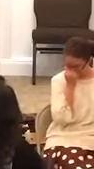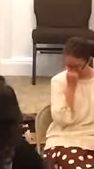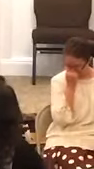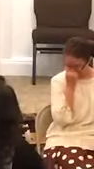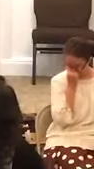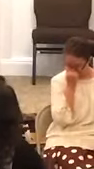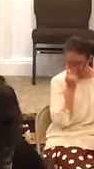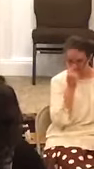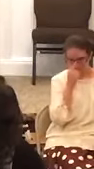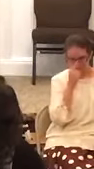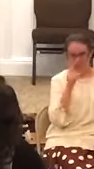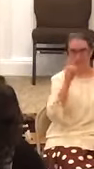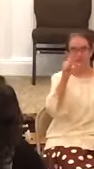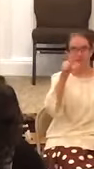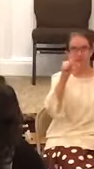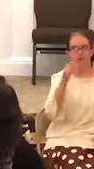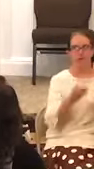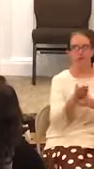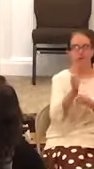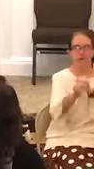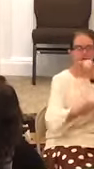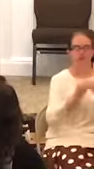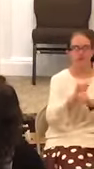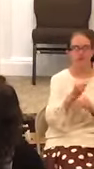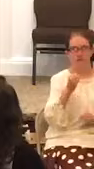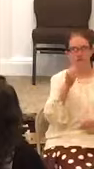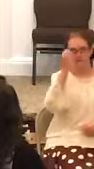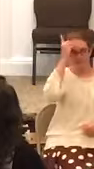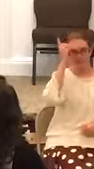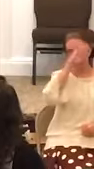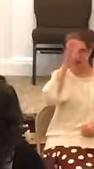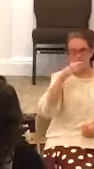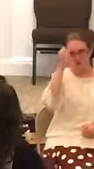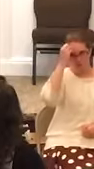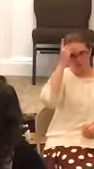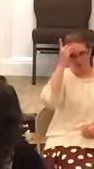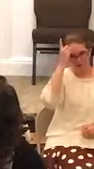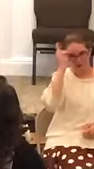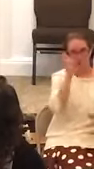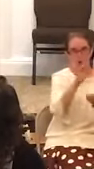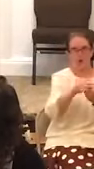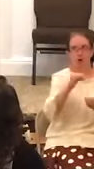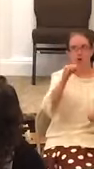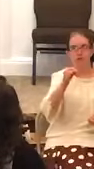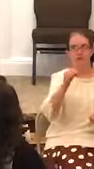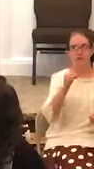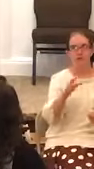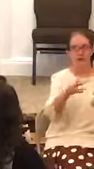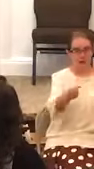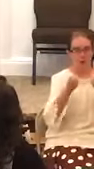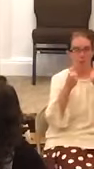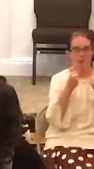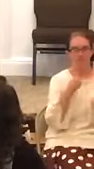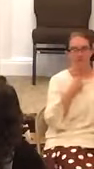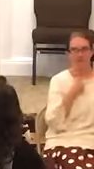I've dealt with that throughout the years trying to figure that out because I've never understood it. Because when the Holy Ghost first got a hold of